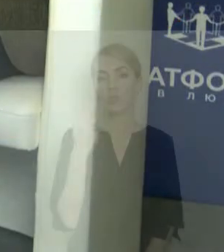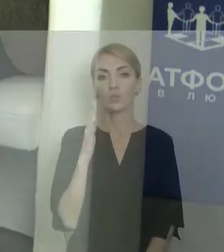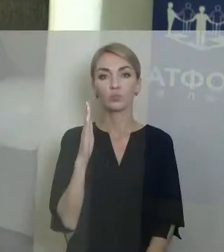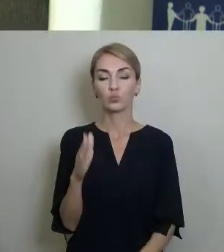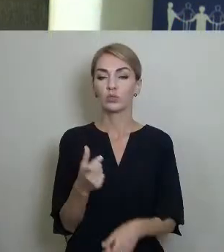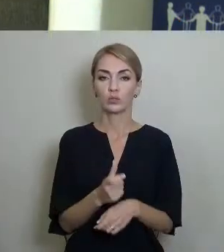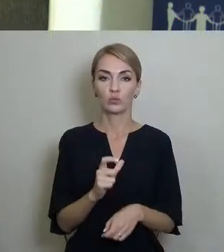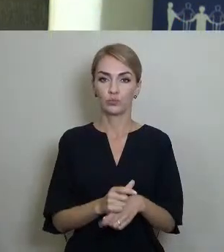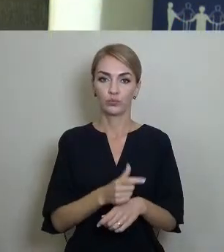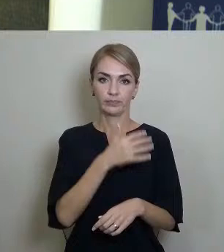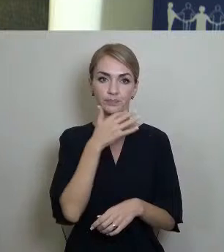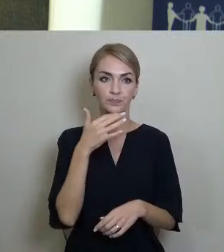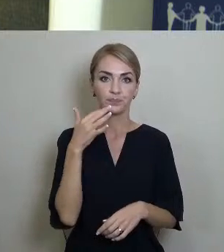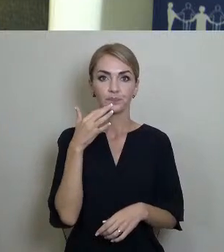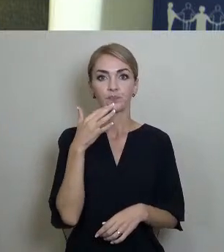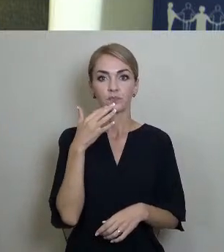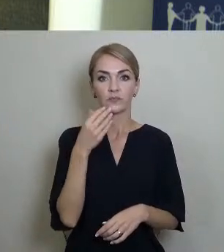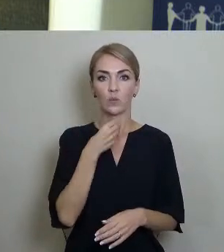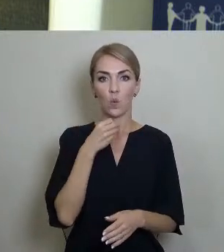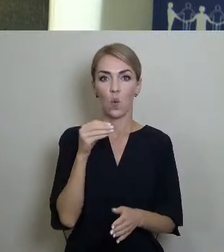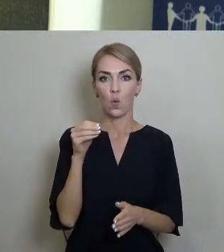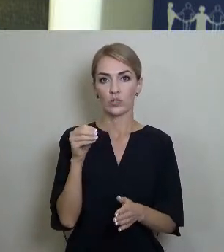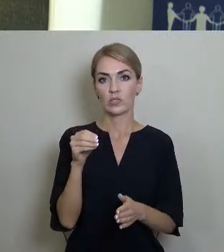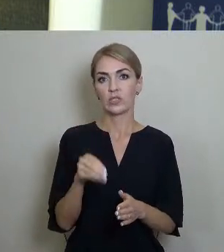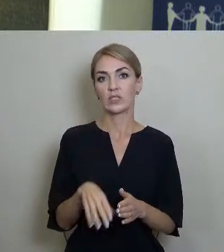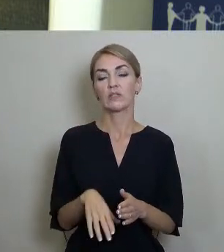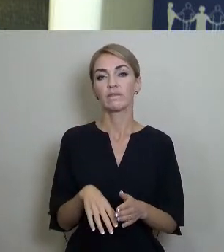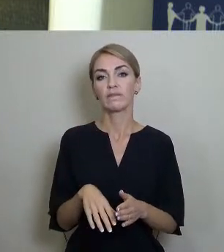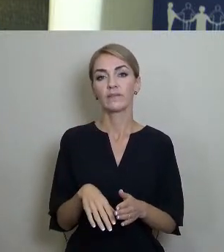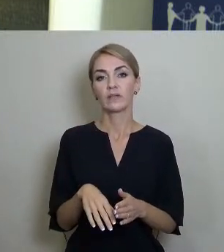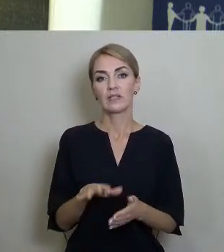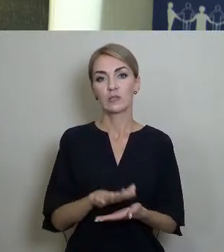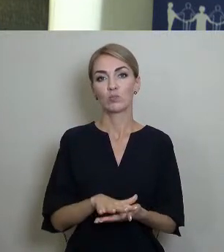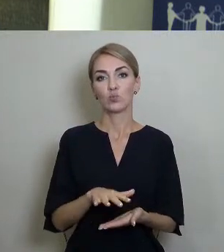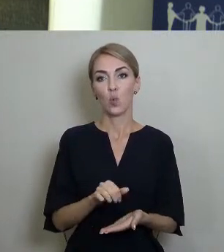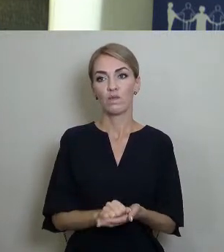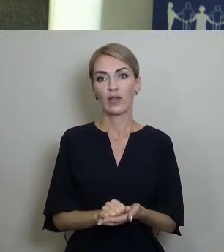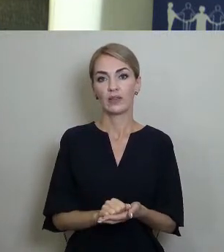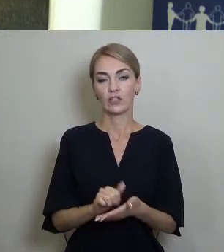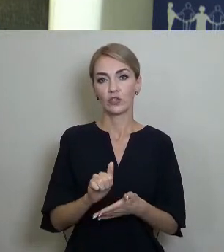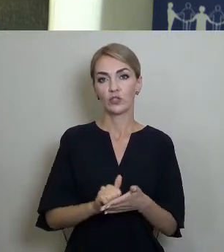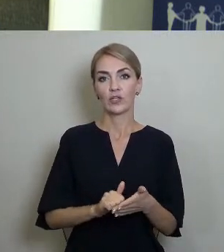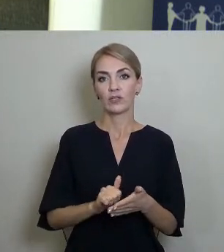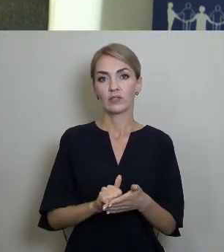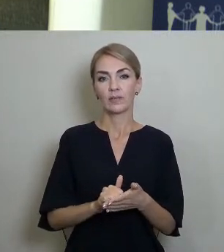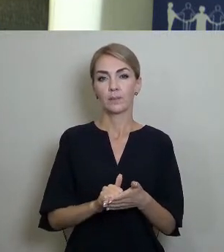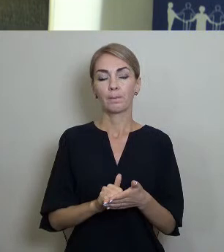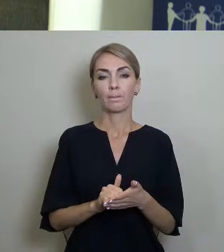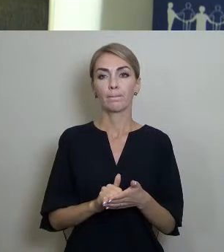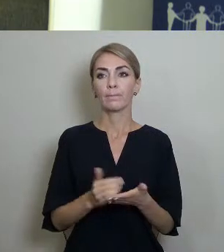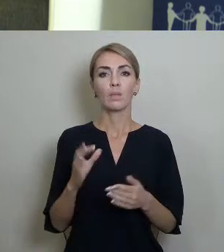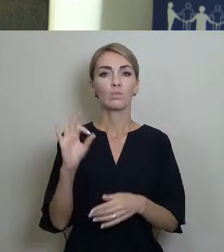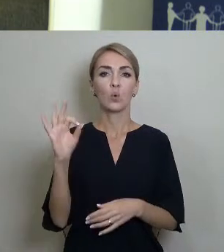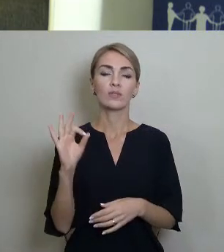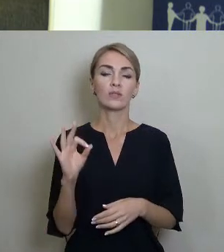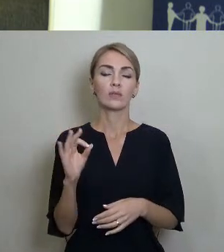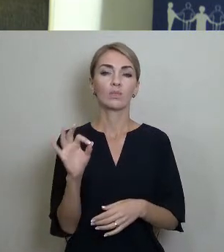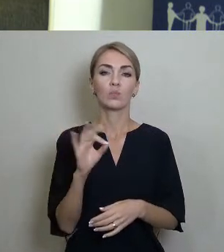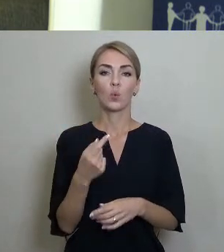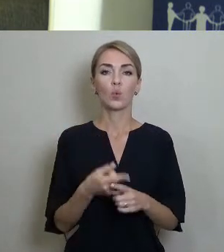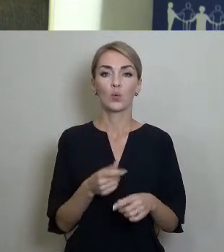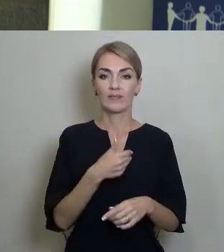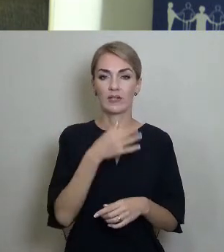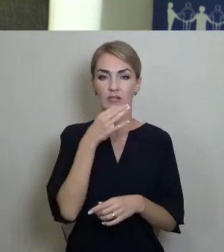established. The only exception could be when there will be a lot of ballots which have been spoiled by the electors. This